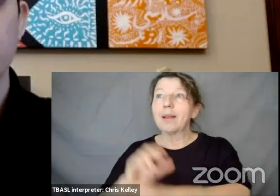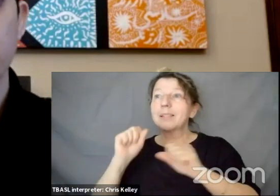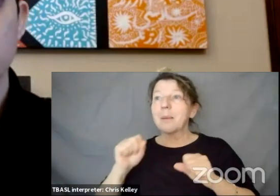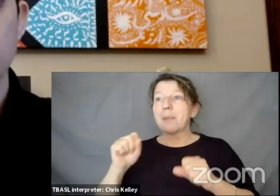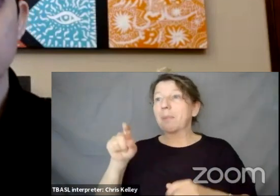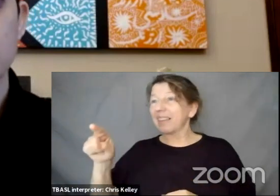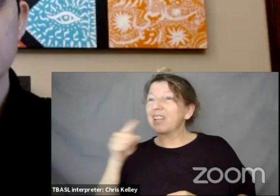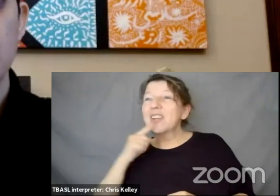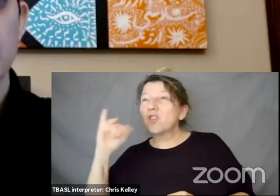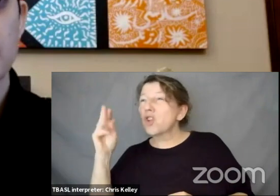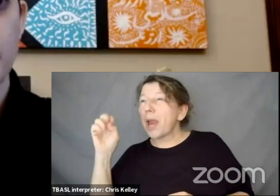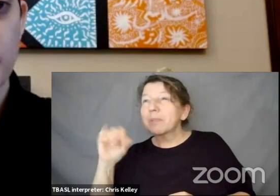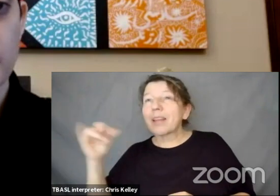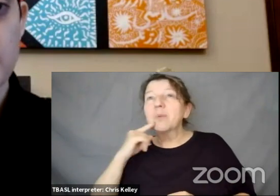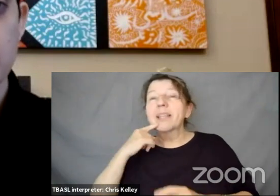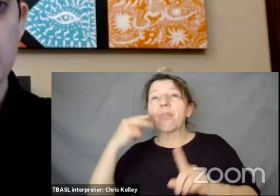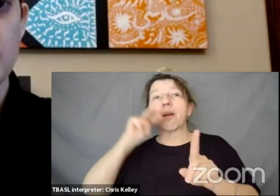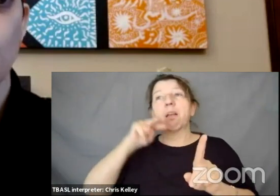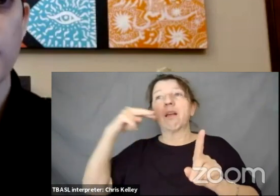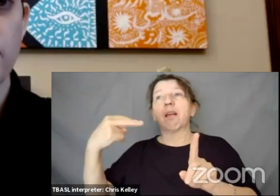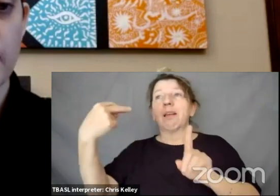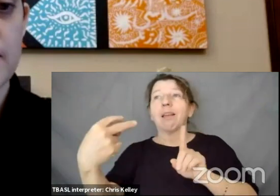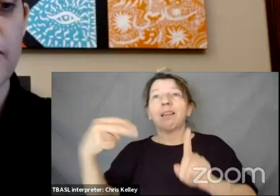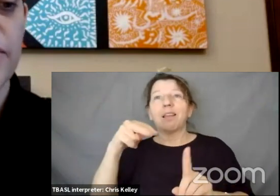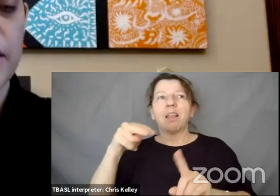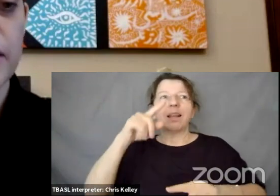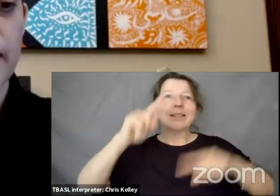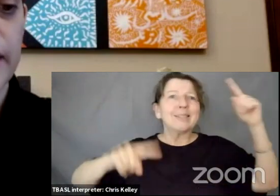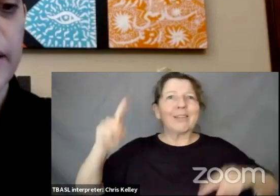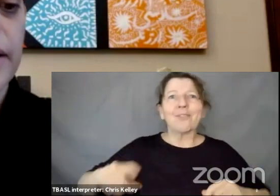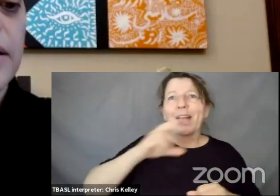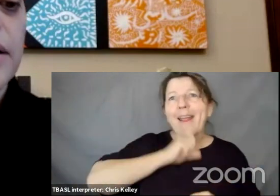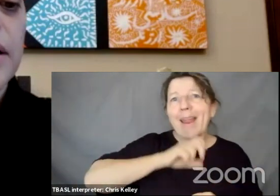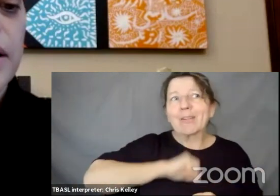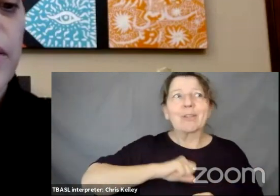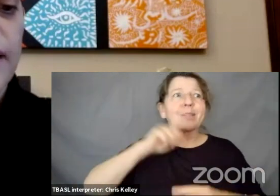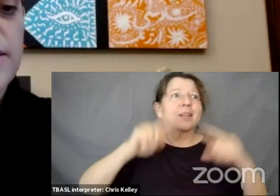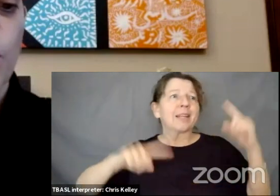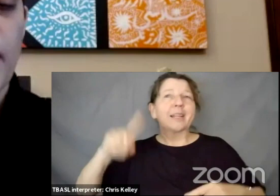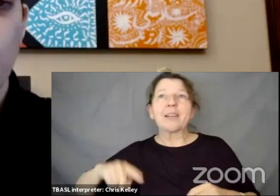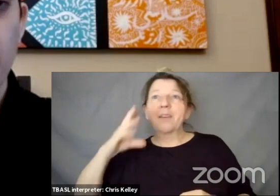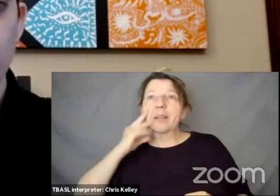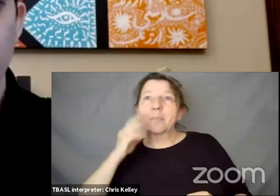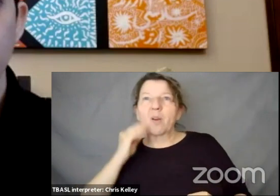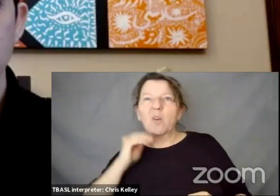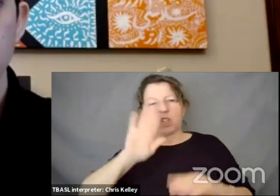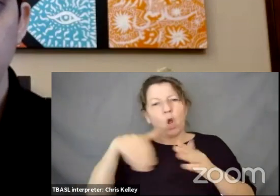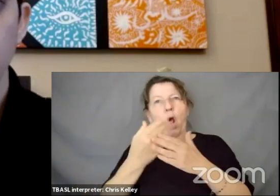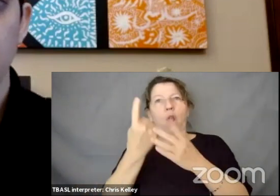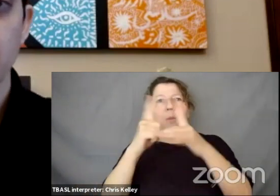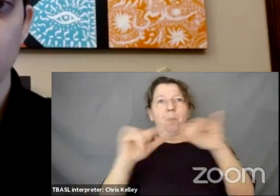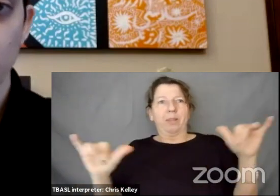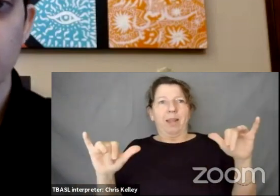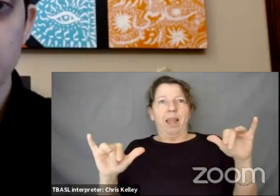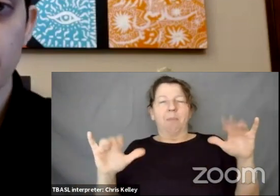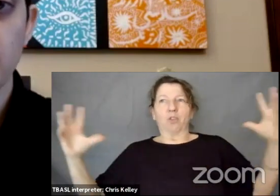view, generations, experiences in one event. I feel like that's the way we can begin to get